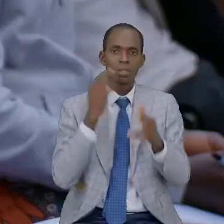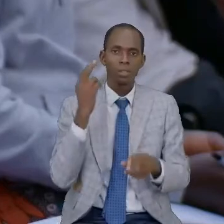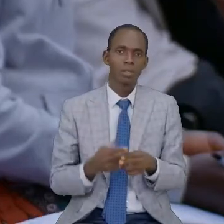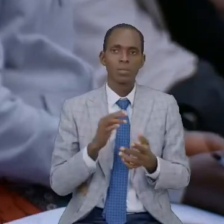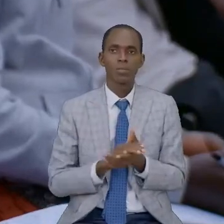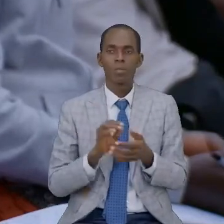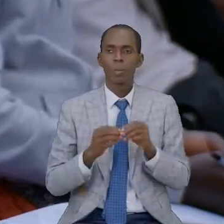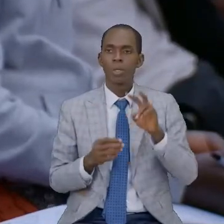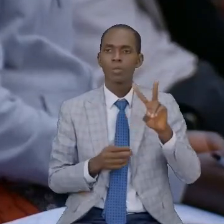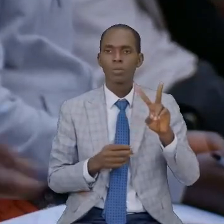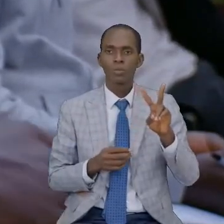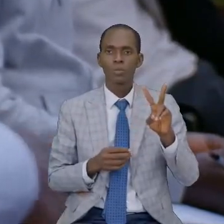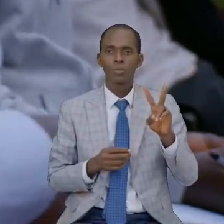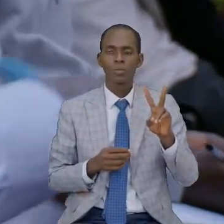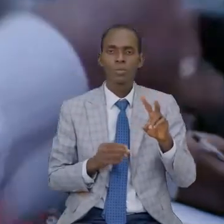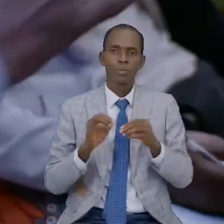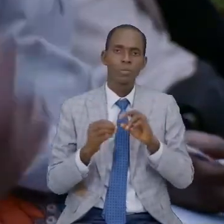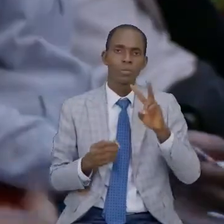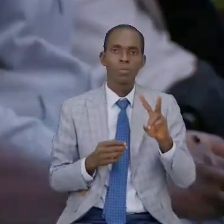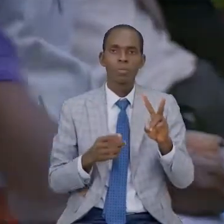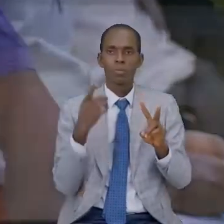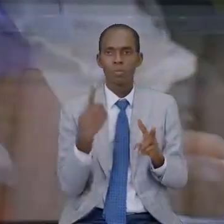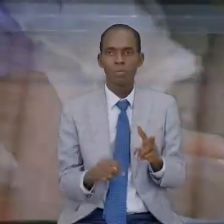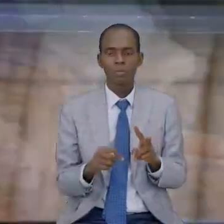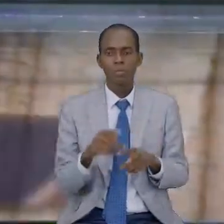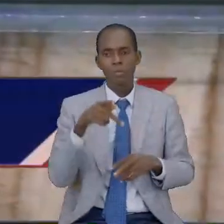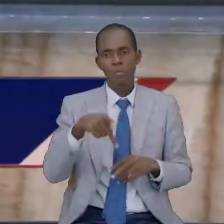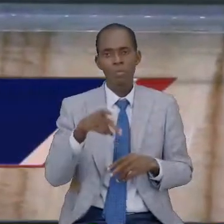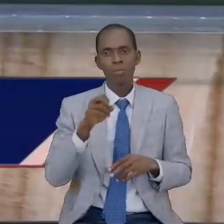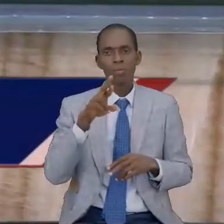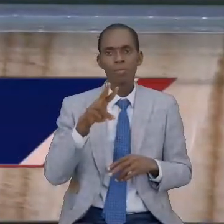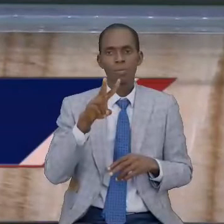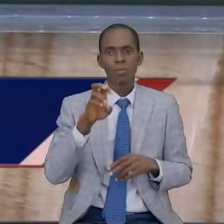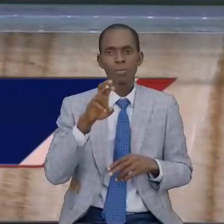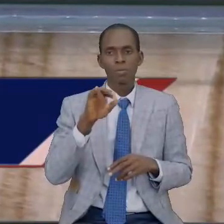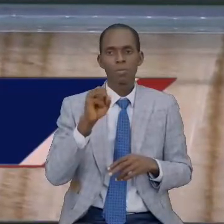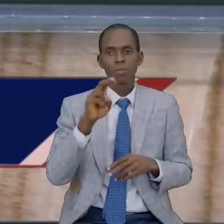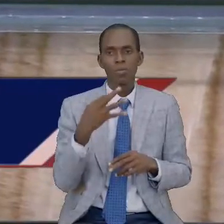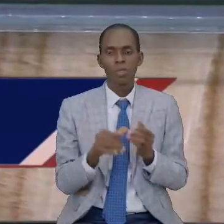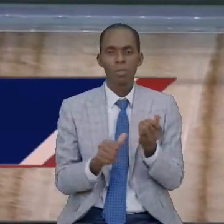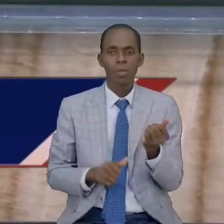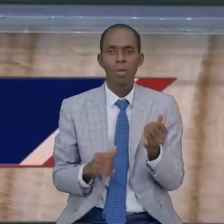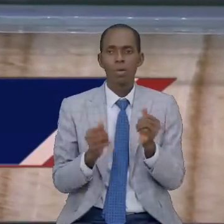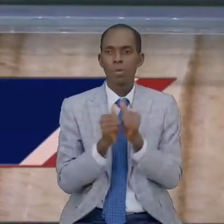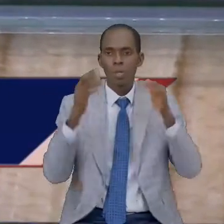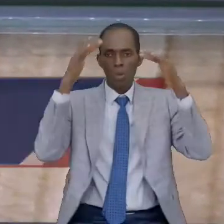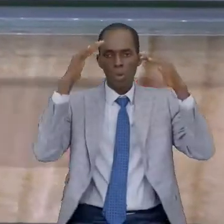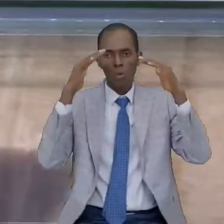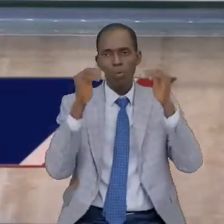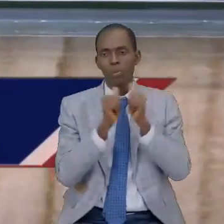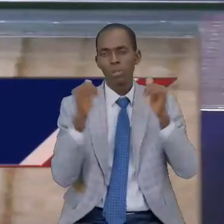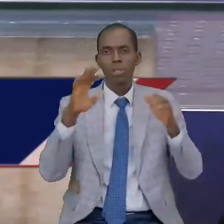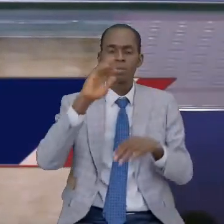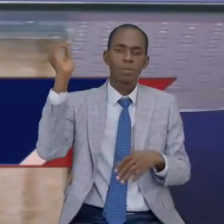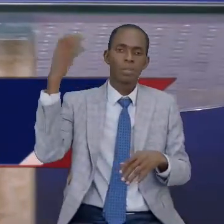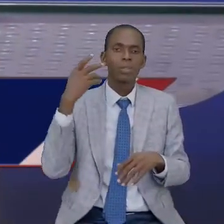Jesus' name. Number two here. Number two, the perversion of backsliders, hopeless without grace. It tells